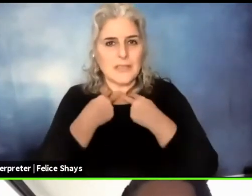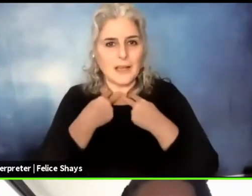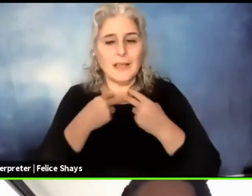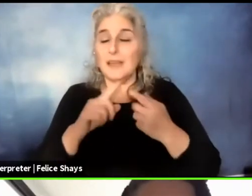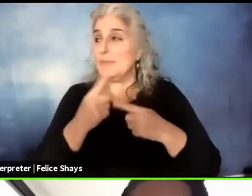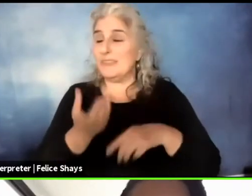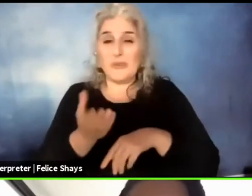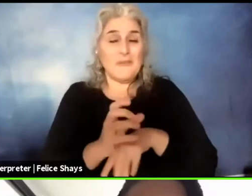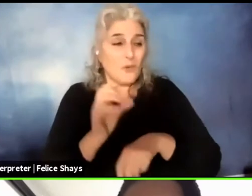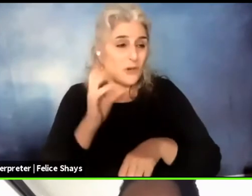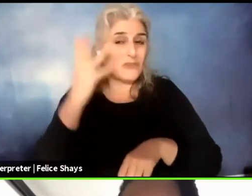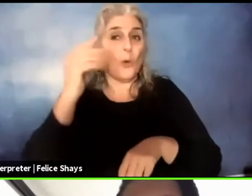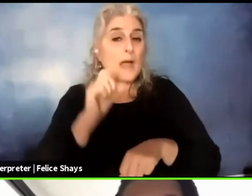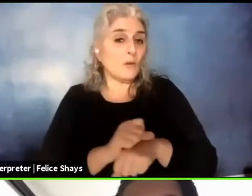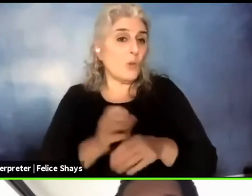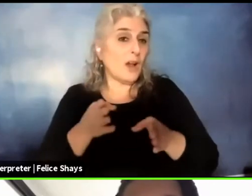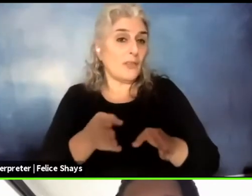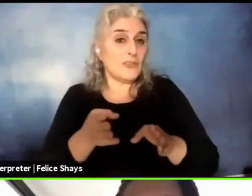street-based working,